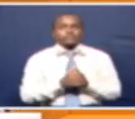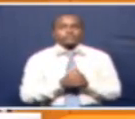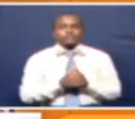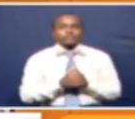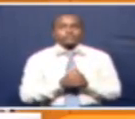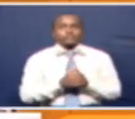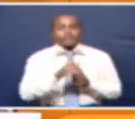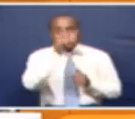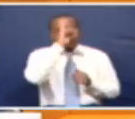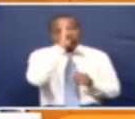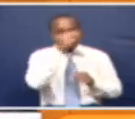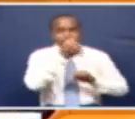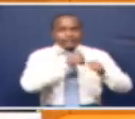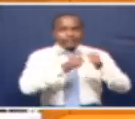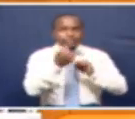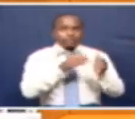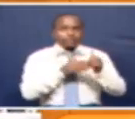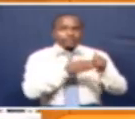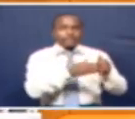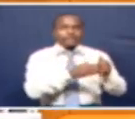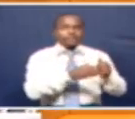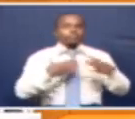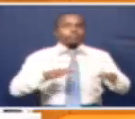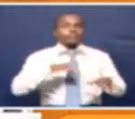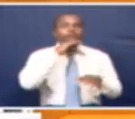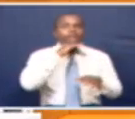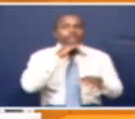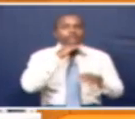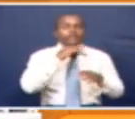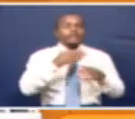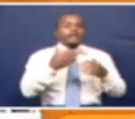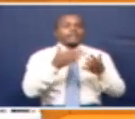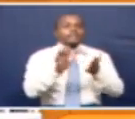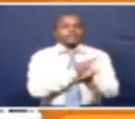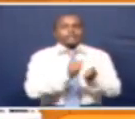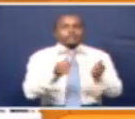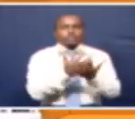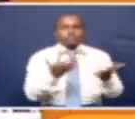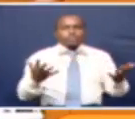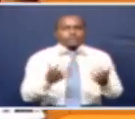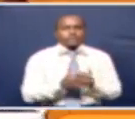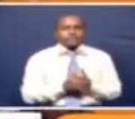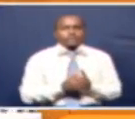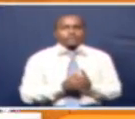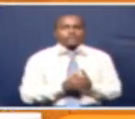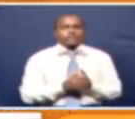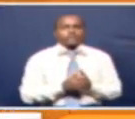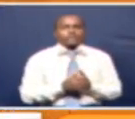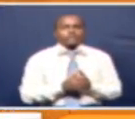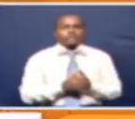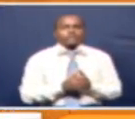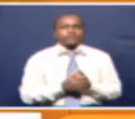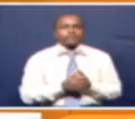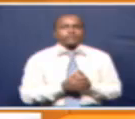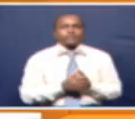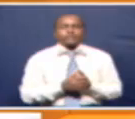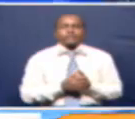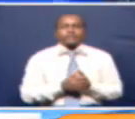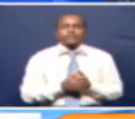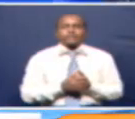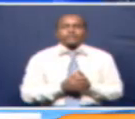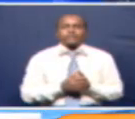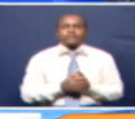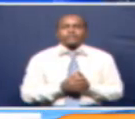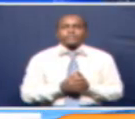police action led to loss of life, loss of property, and who was such looting? Criminal act. I don't know. If so I know the supporters. People